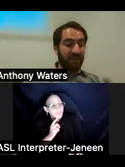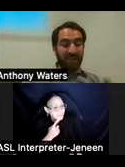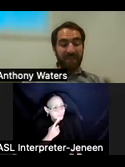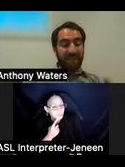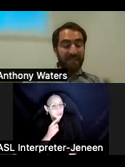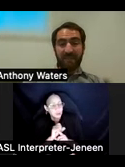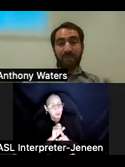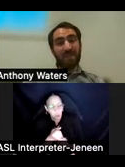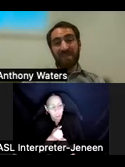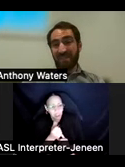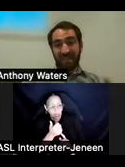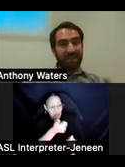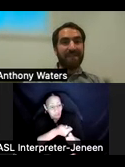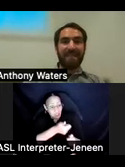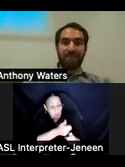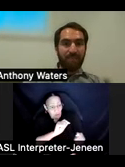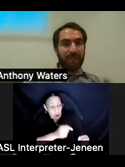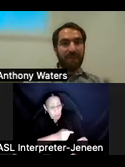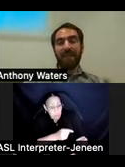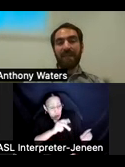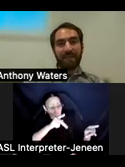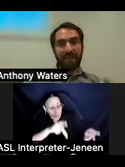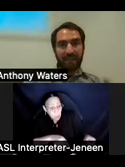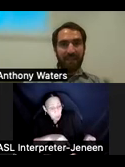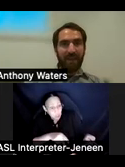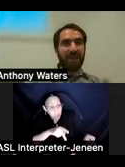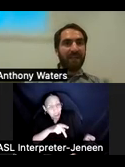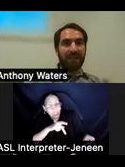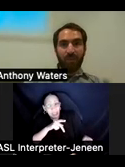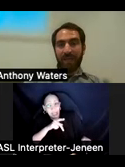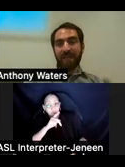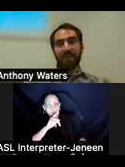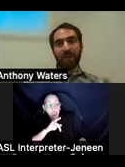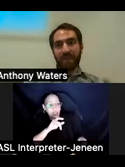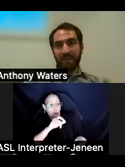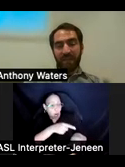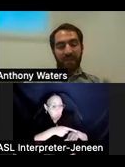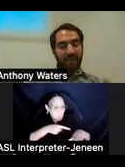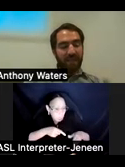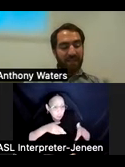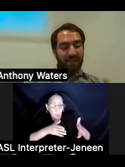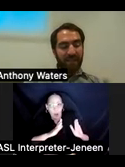So is the person cutting deep, and are they cutting in a way that could really